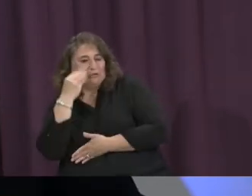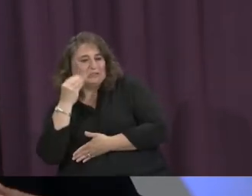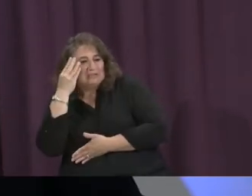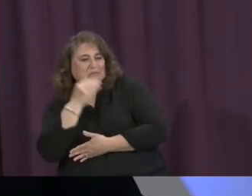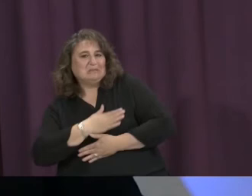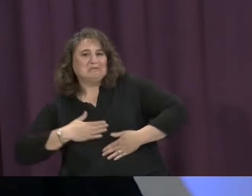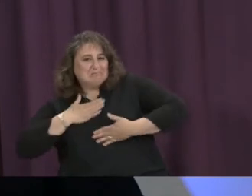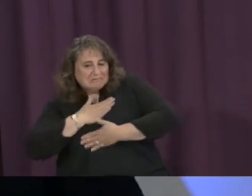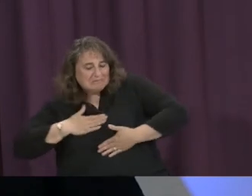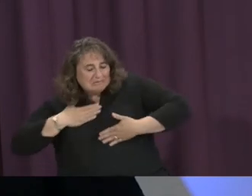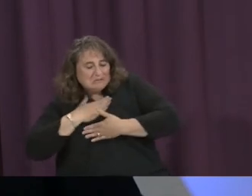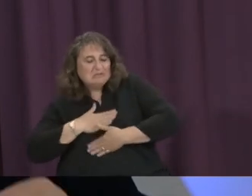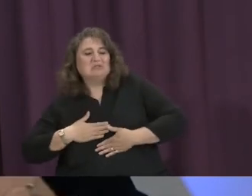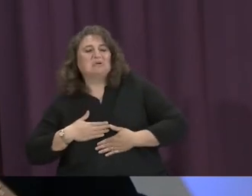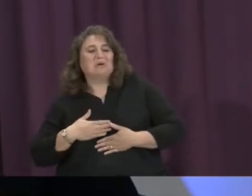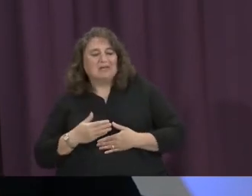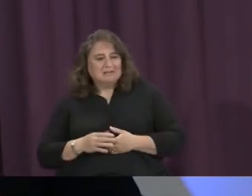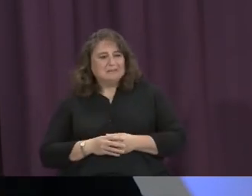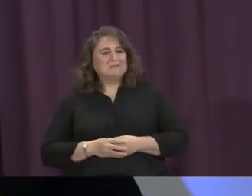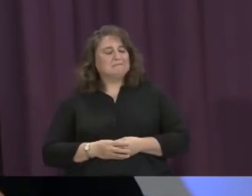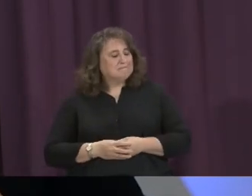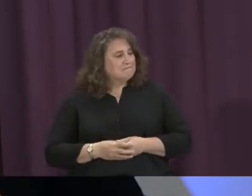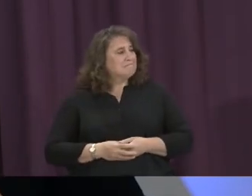things like that.